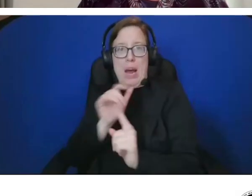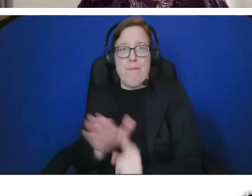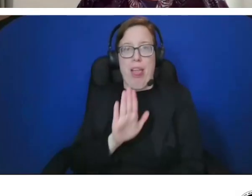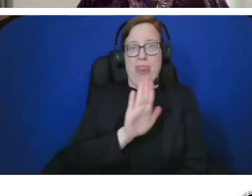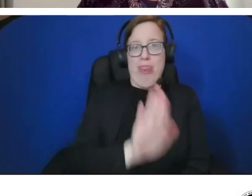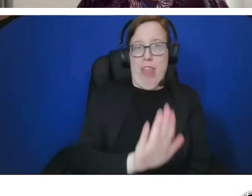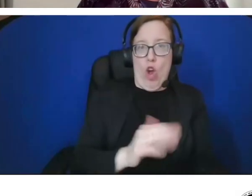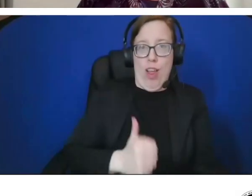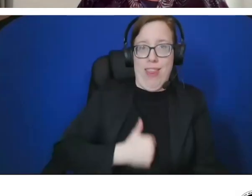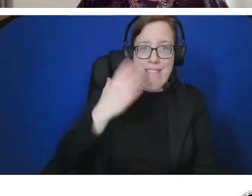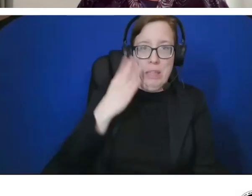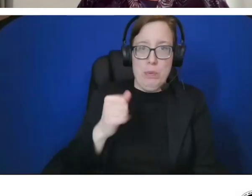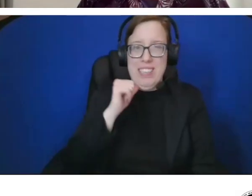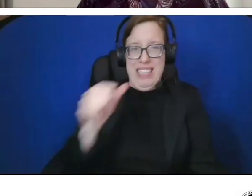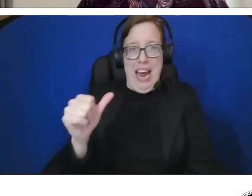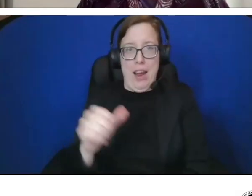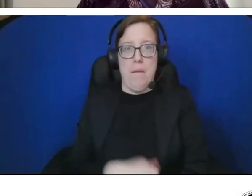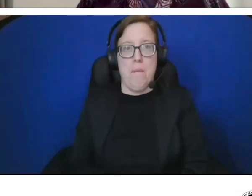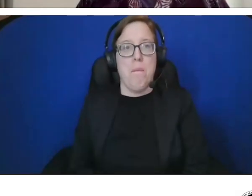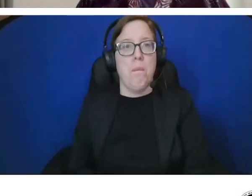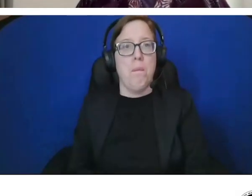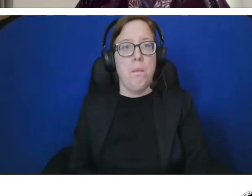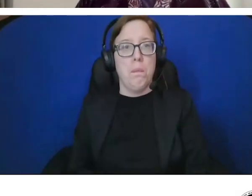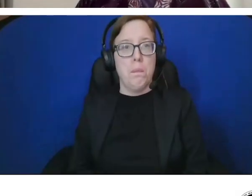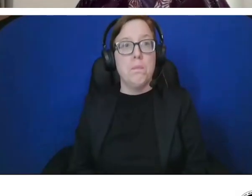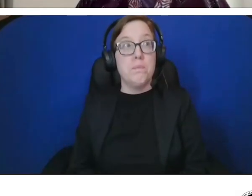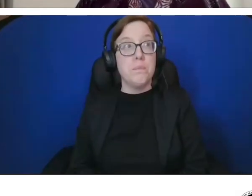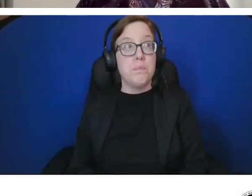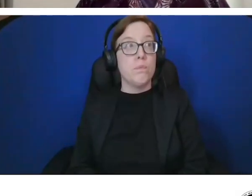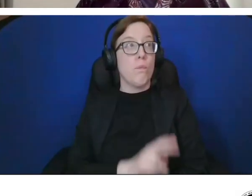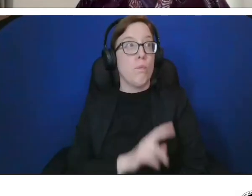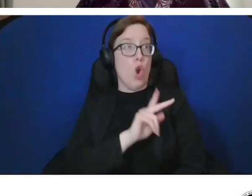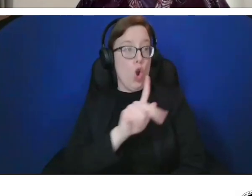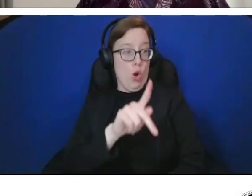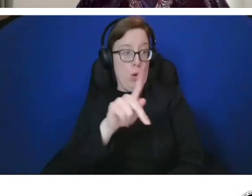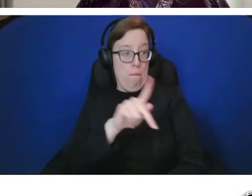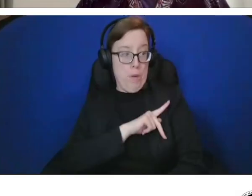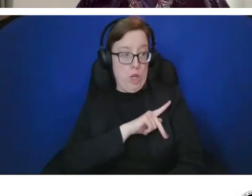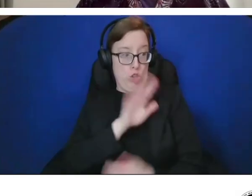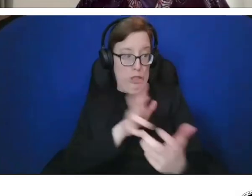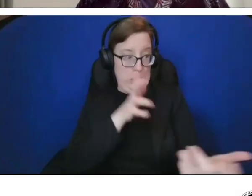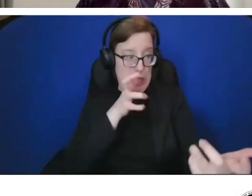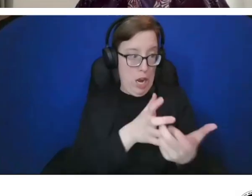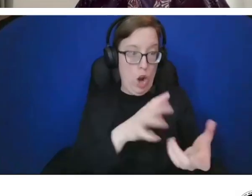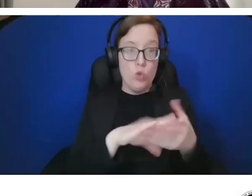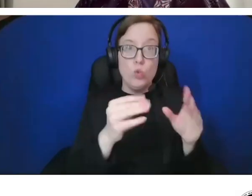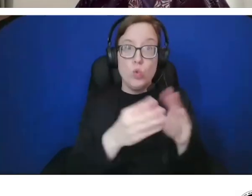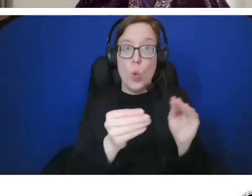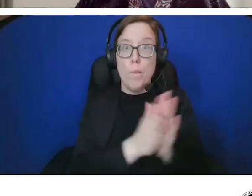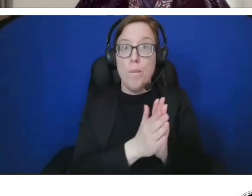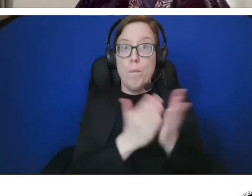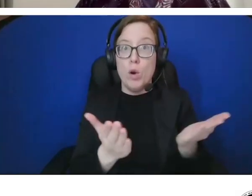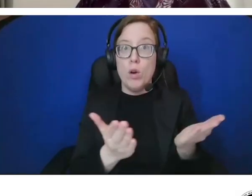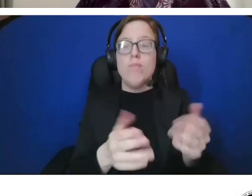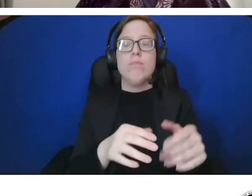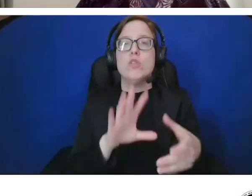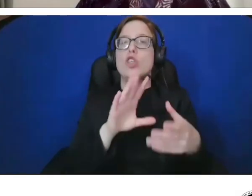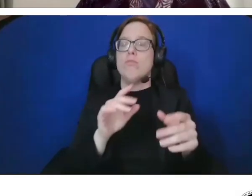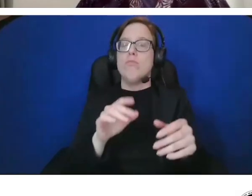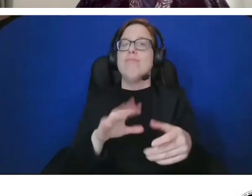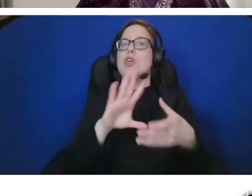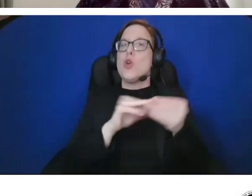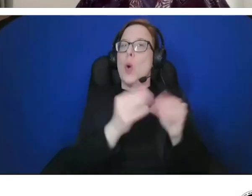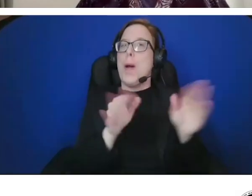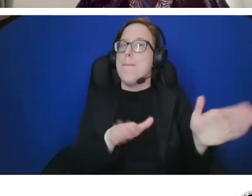about the child's life experiences. So a personalized storybook then, story